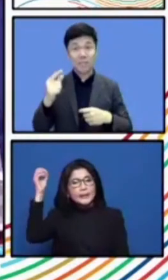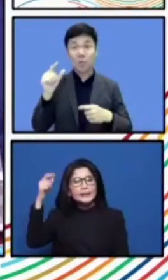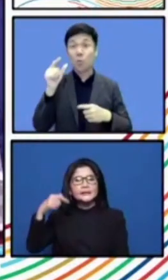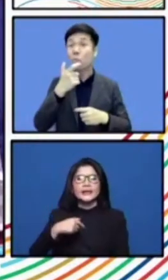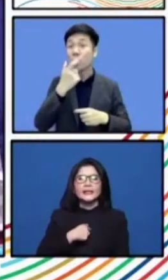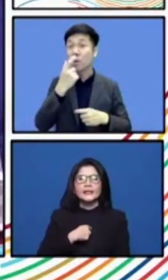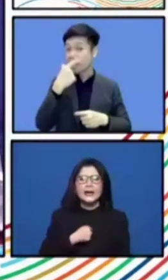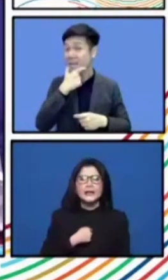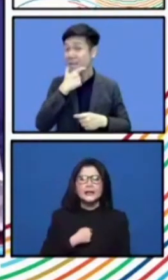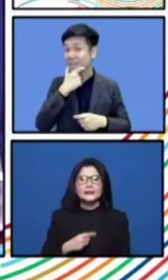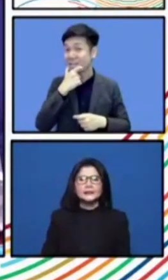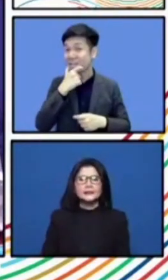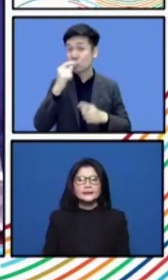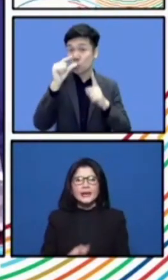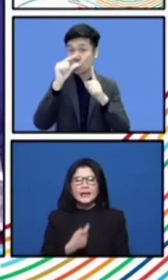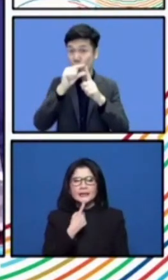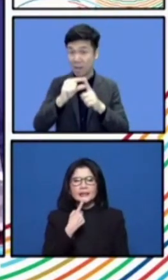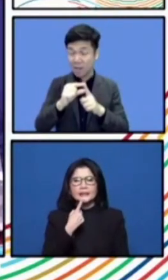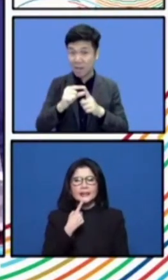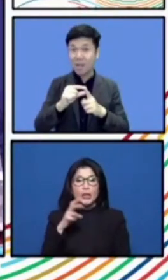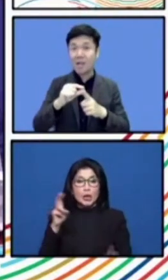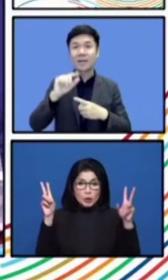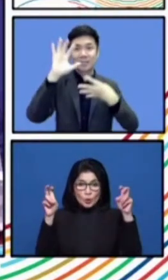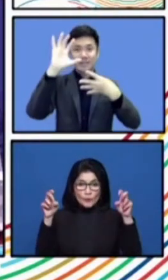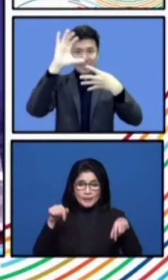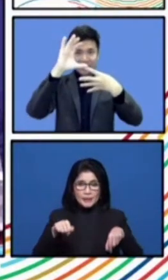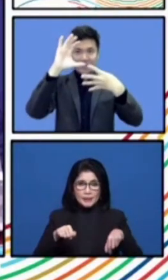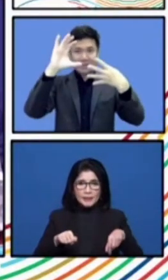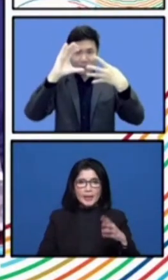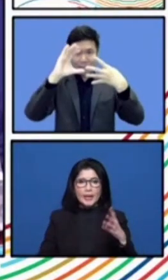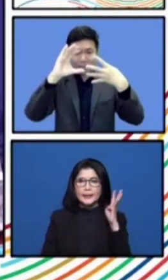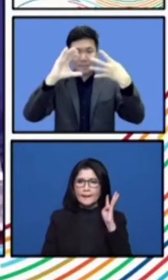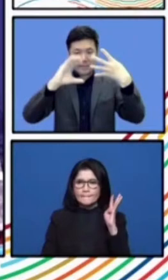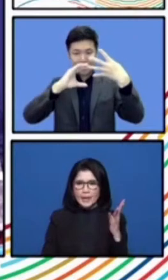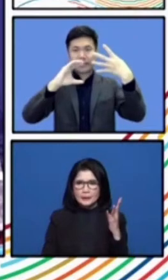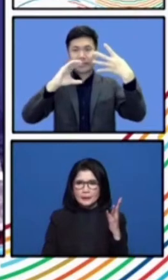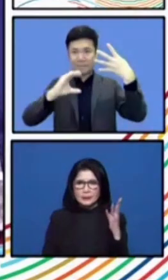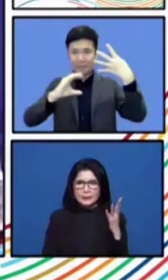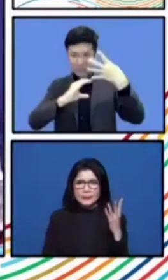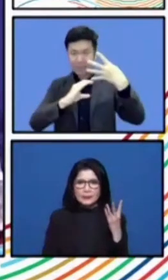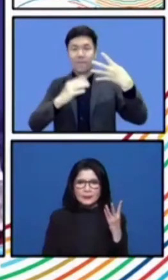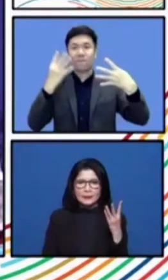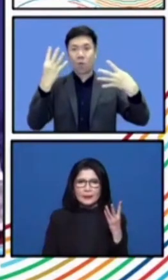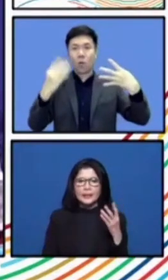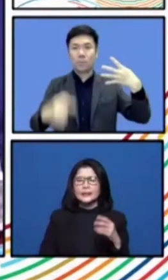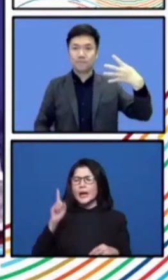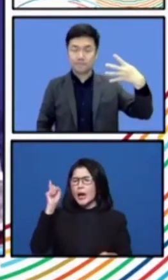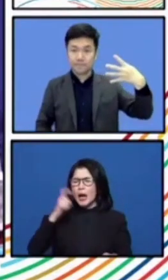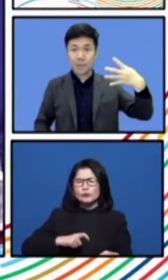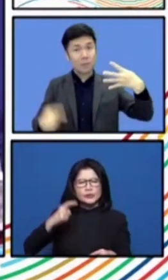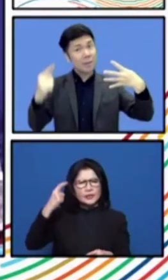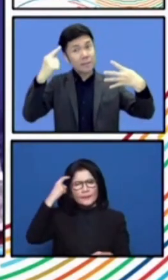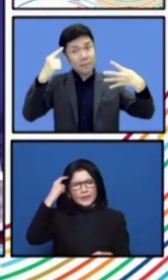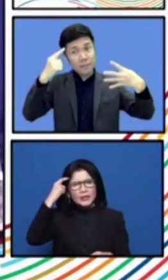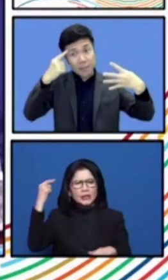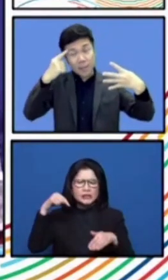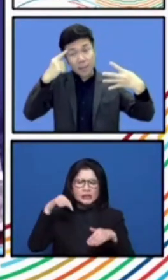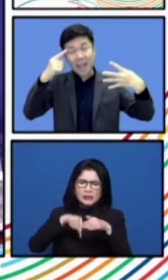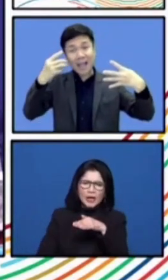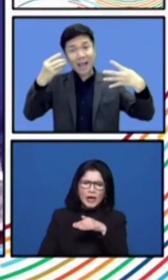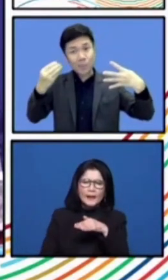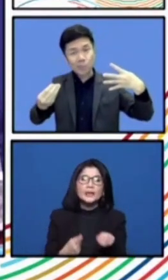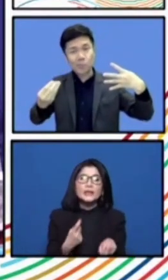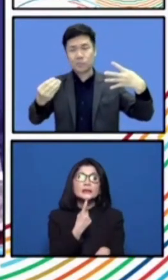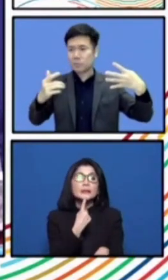all right and I think it's very important for us to really think about very carefully about the issues of engaging